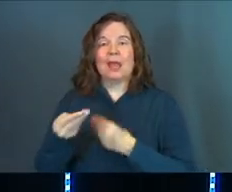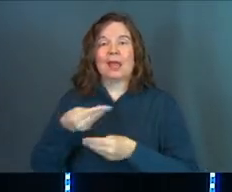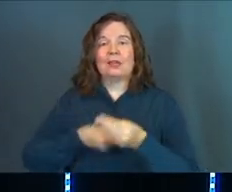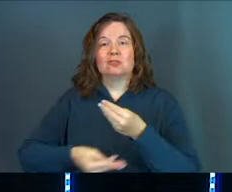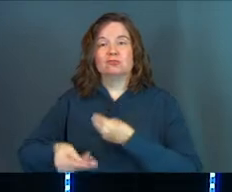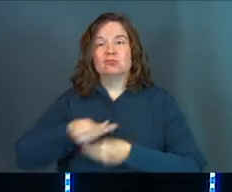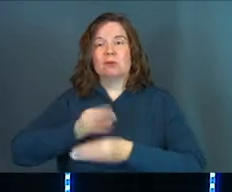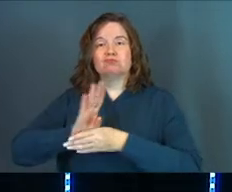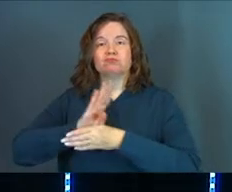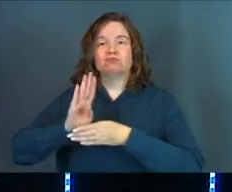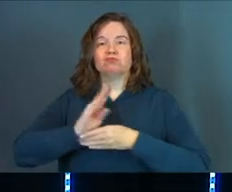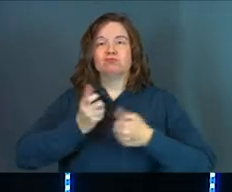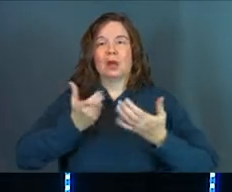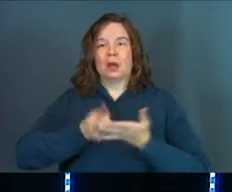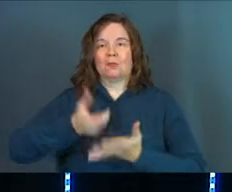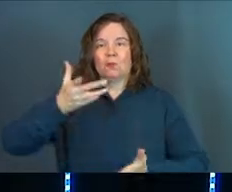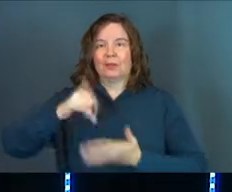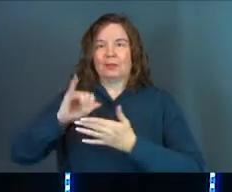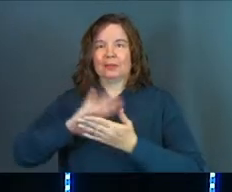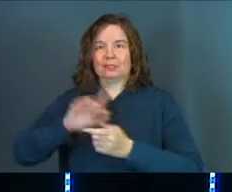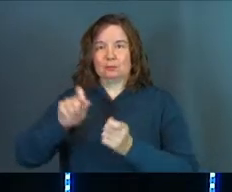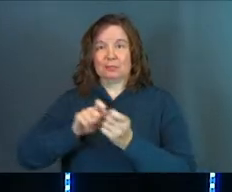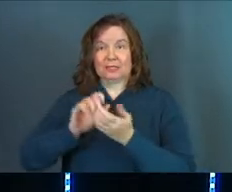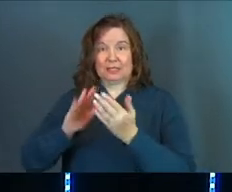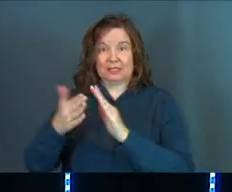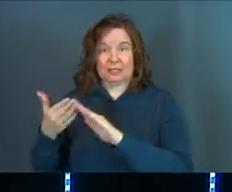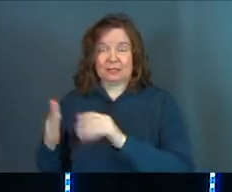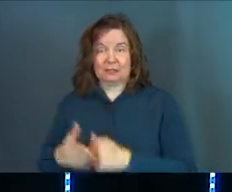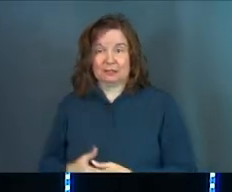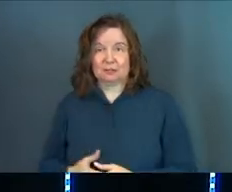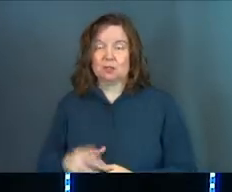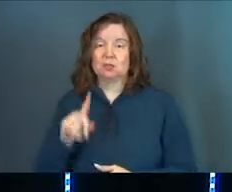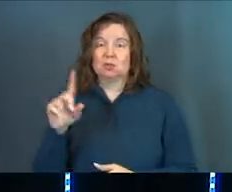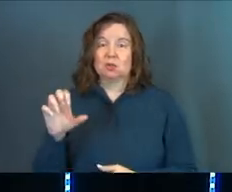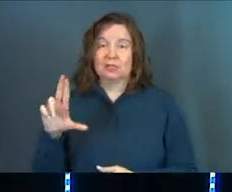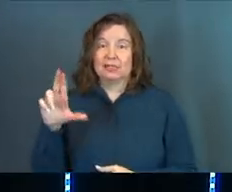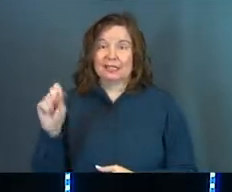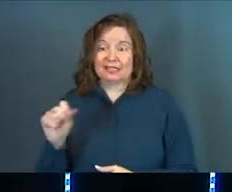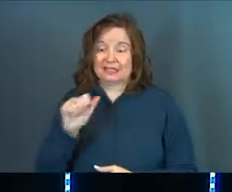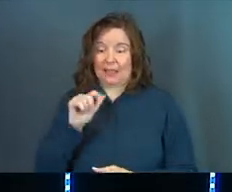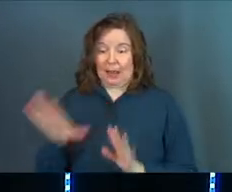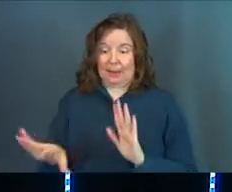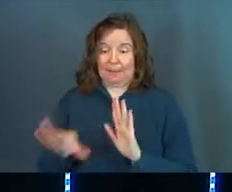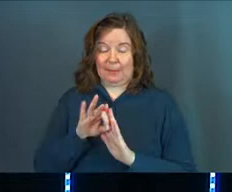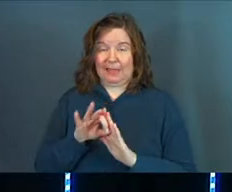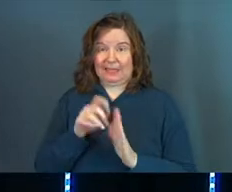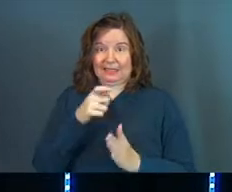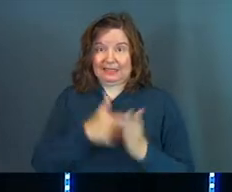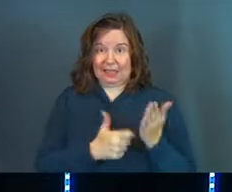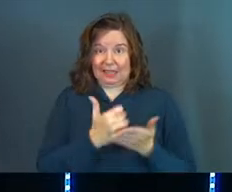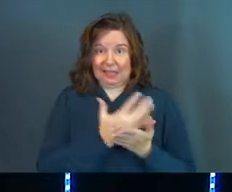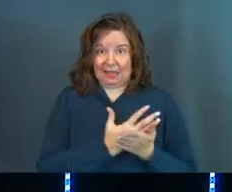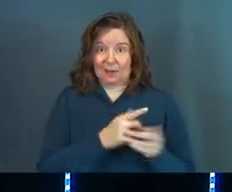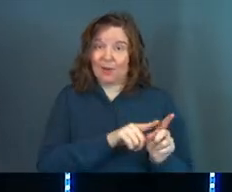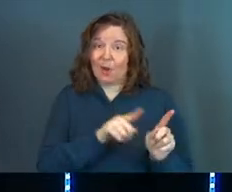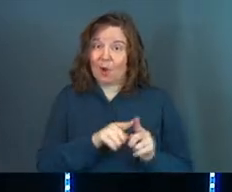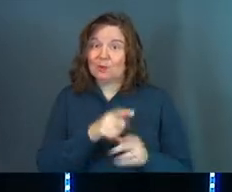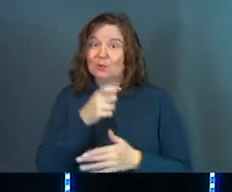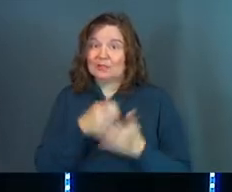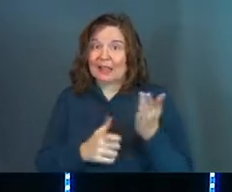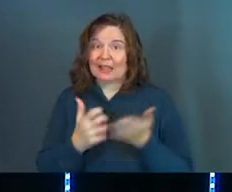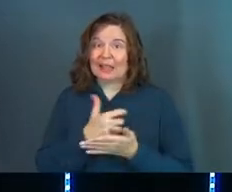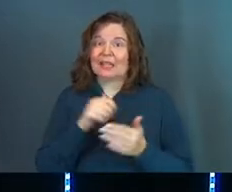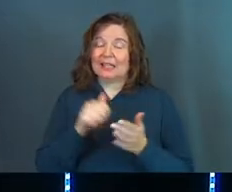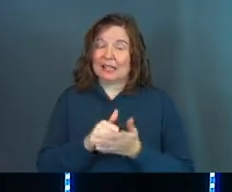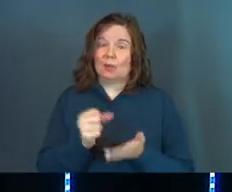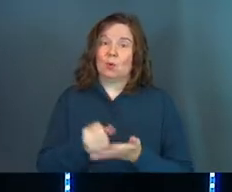trade hub, and there was a lot of wealth in this particular city. So Zacchaeus had not just chosen to be a tax collector, he was a tax